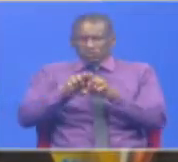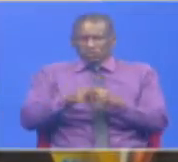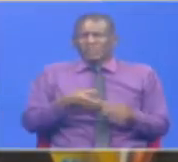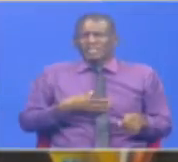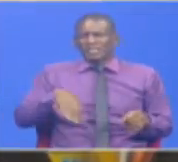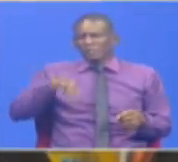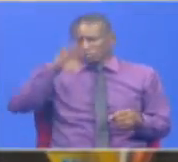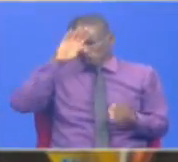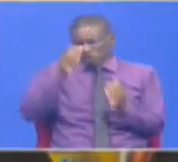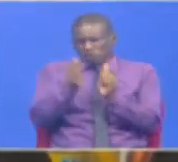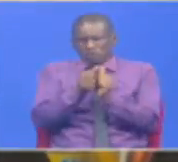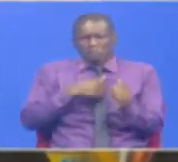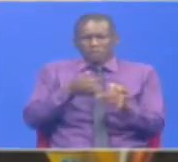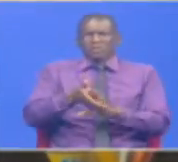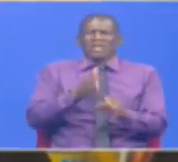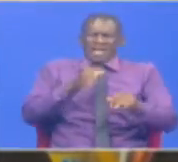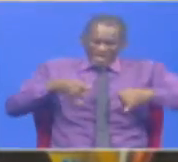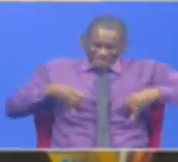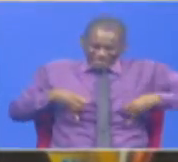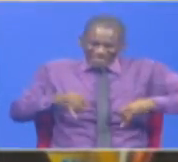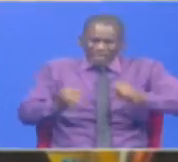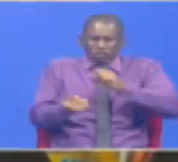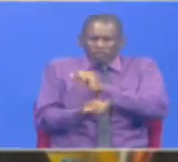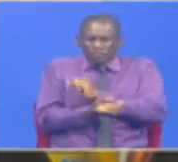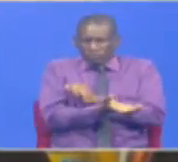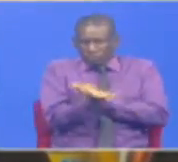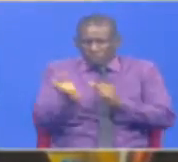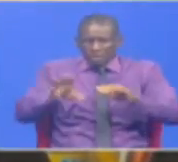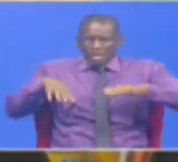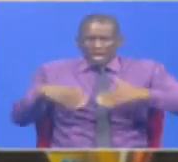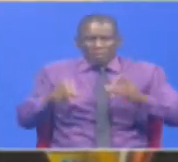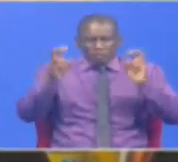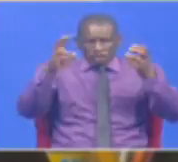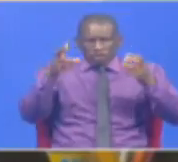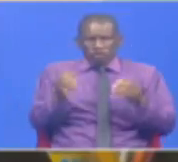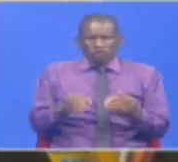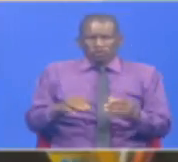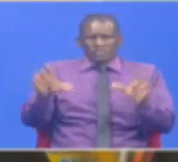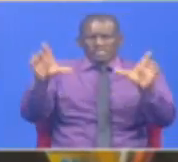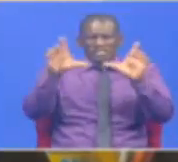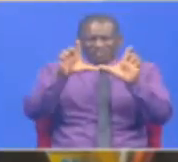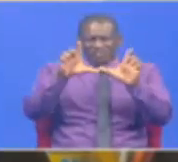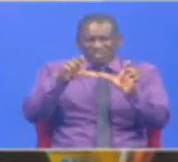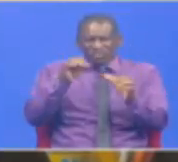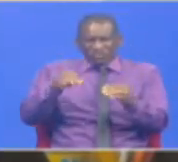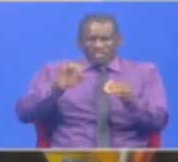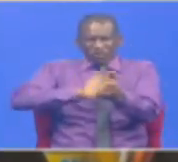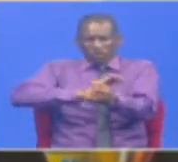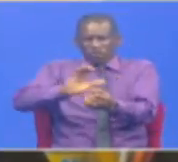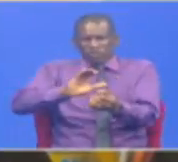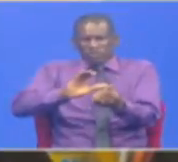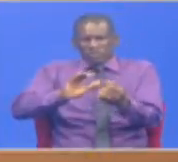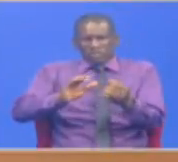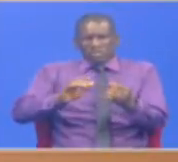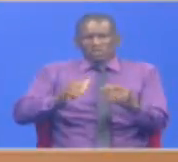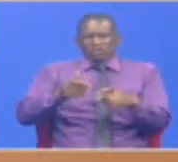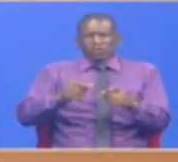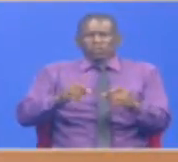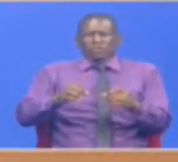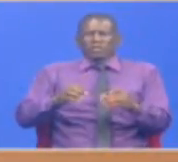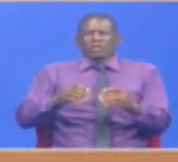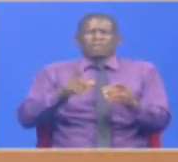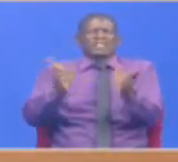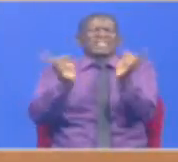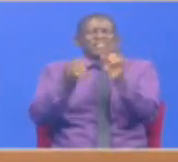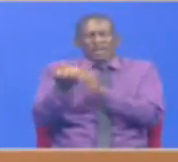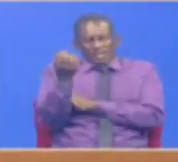disappointed. I tried to explain to them about the issue of accreditation, but they couldn't understand what accreditation